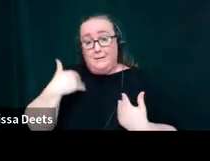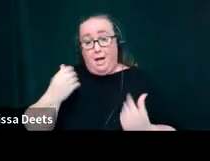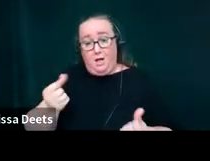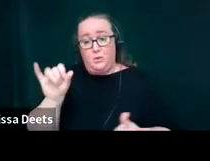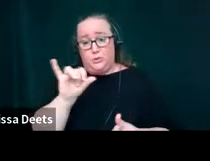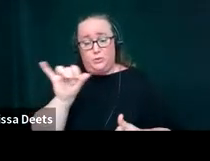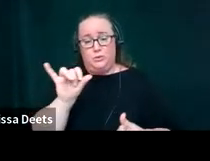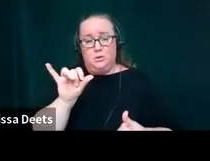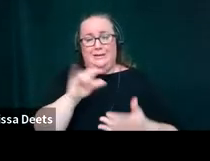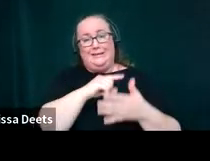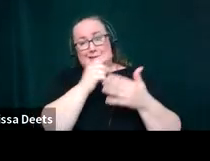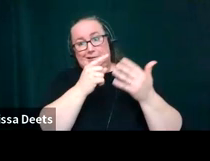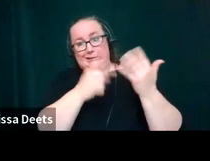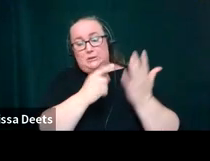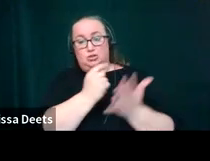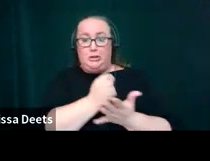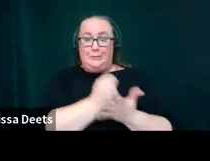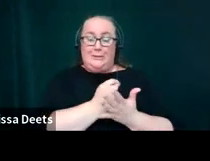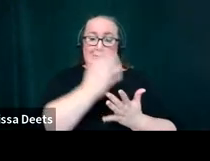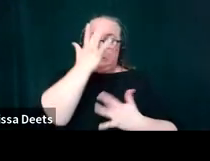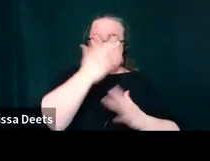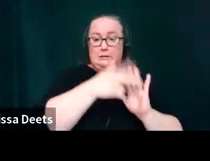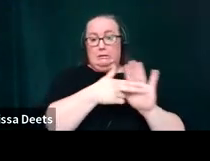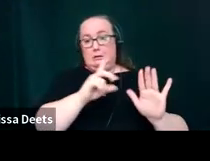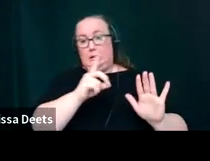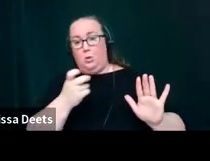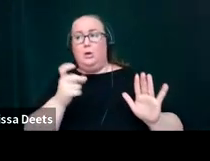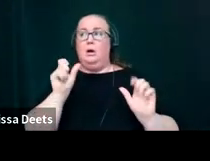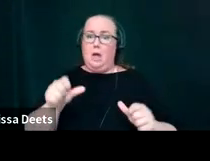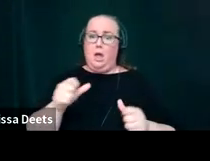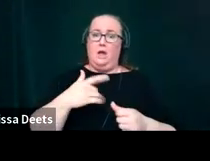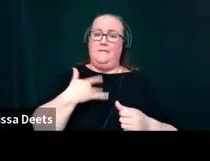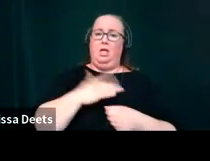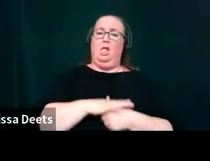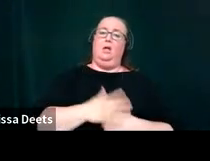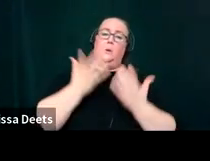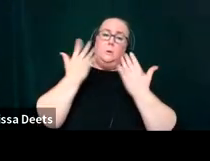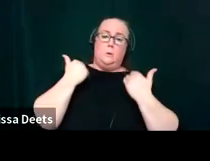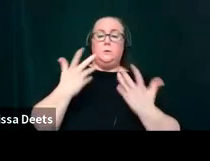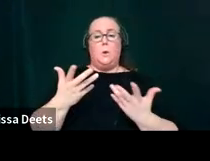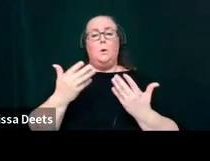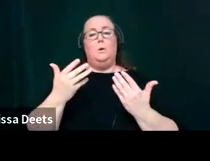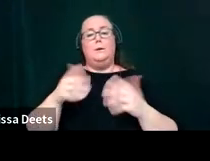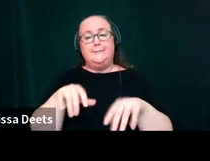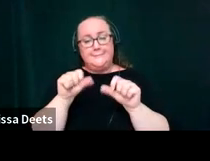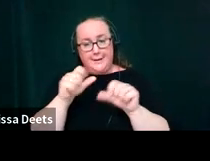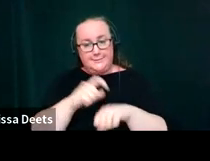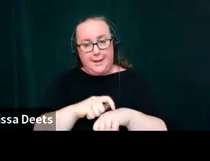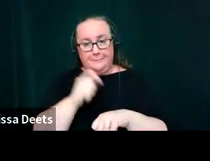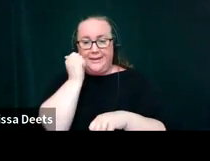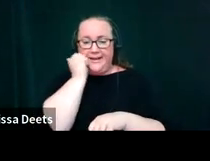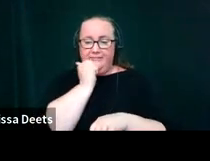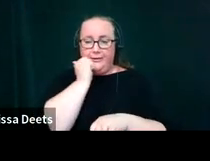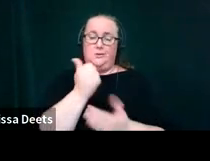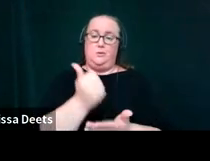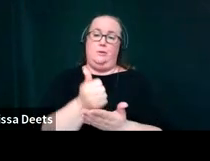these treatments and diagnoses can take a toll on us. And please take some time every day to help yourself in